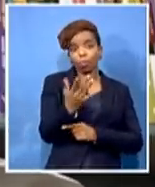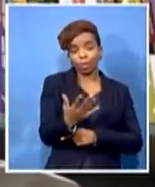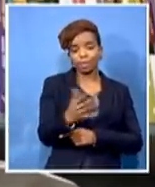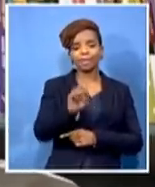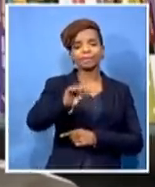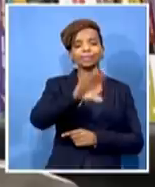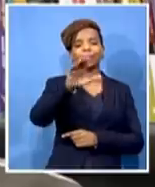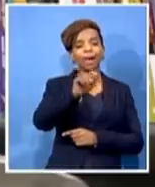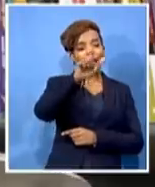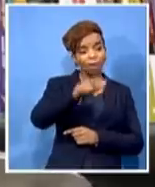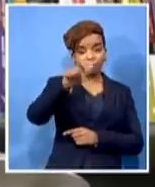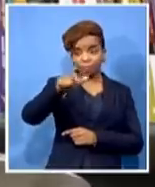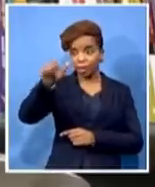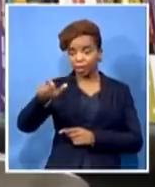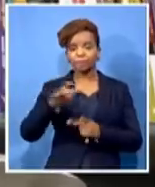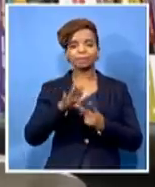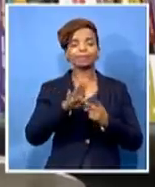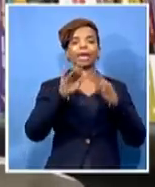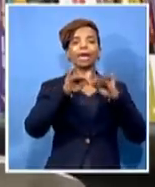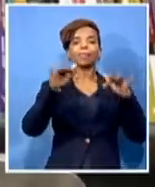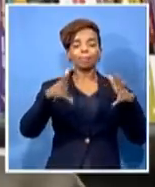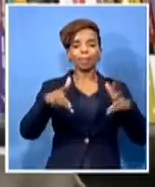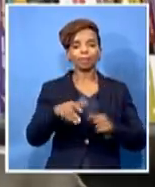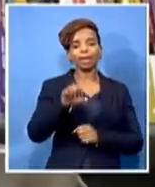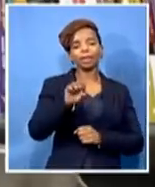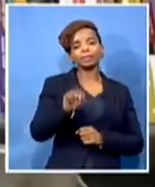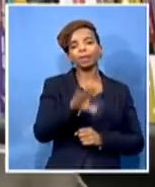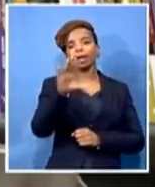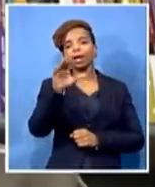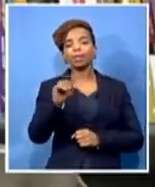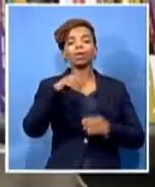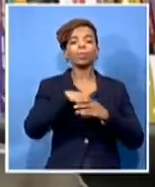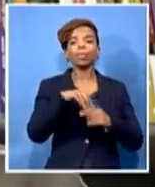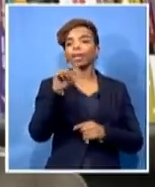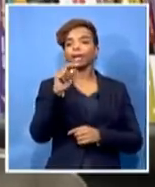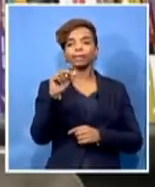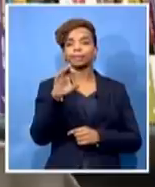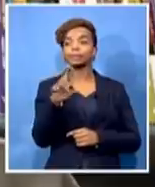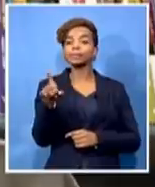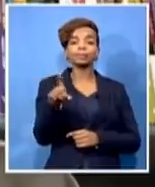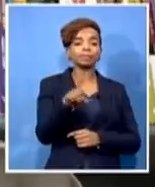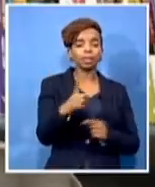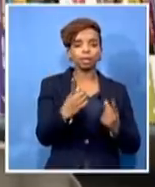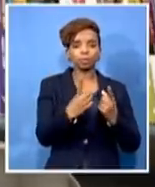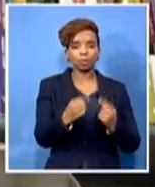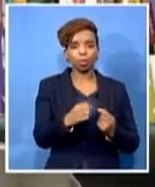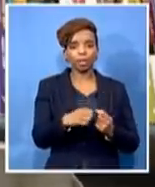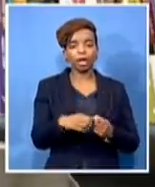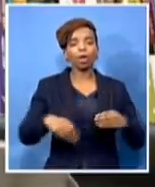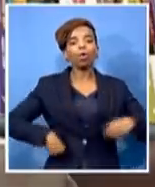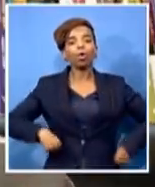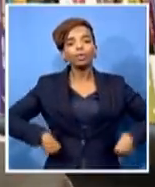the ANC who are against corruption are worried that the actions against those that are